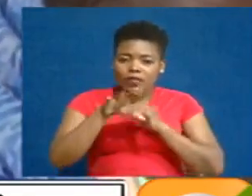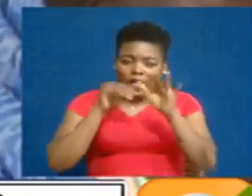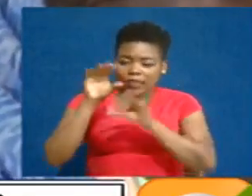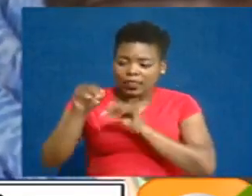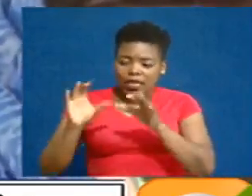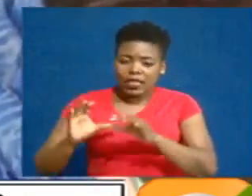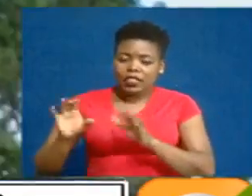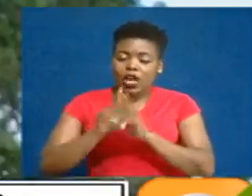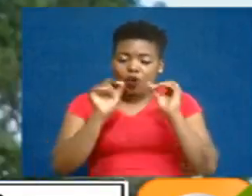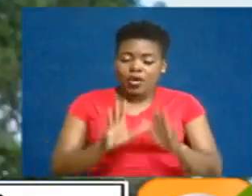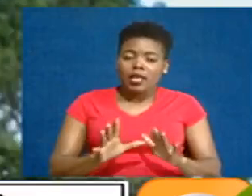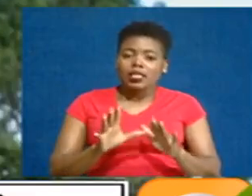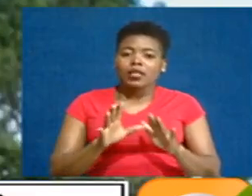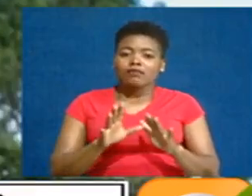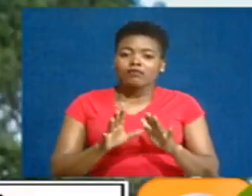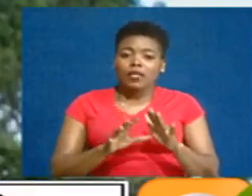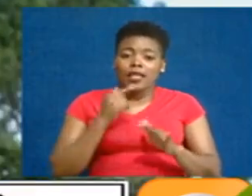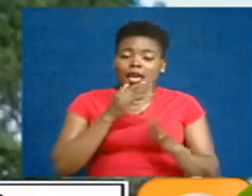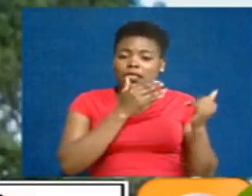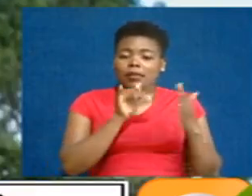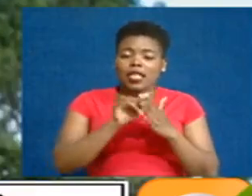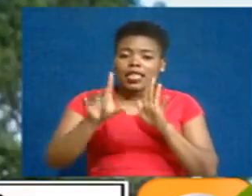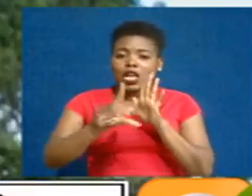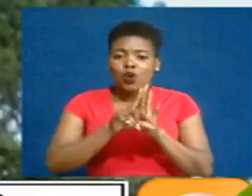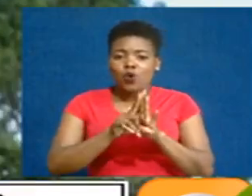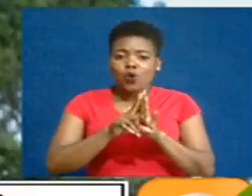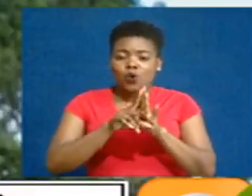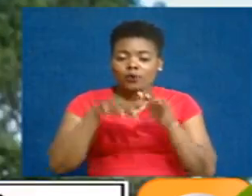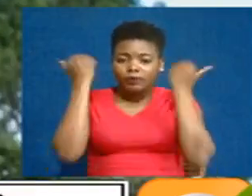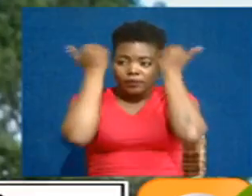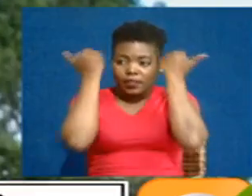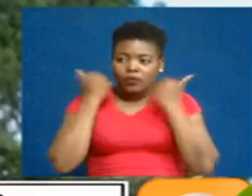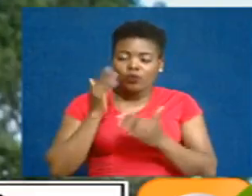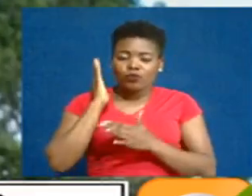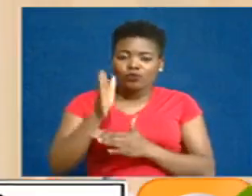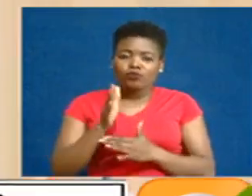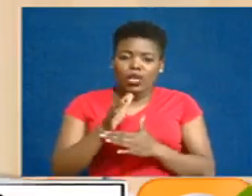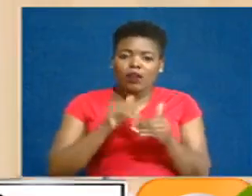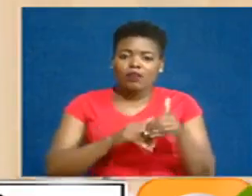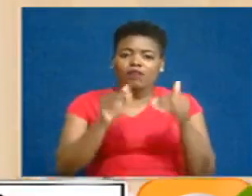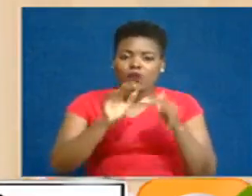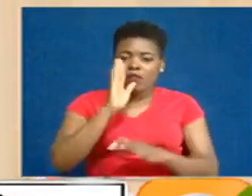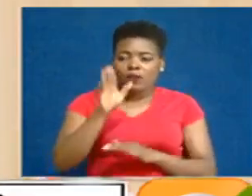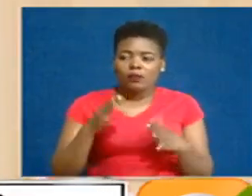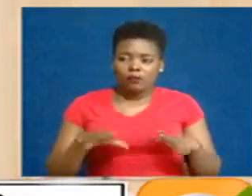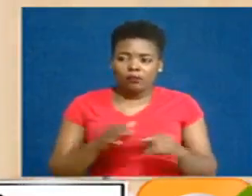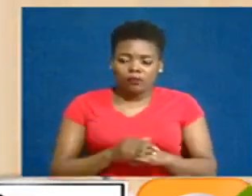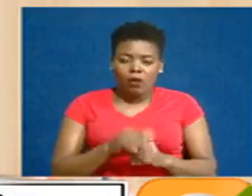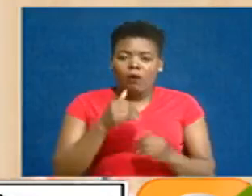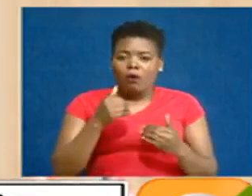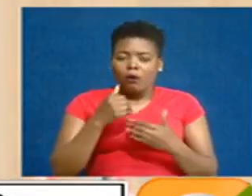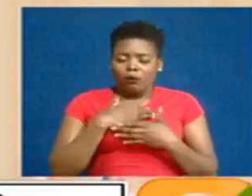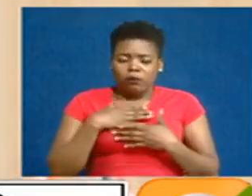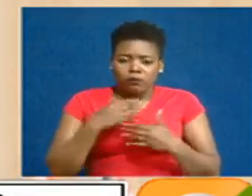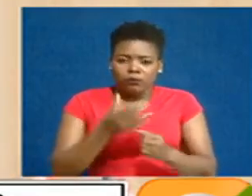defense, expressed faith that the law courts will uphold the will of the people if the battle gets there. We have competent men and women